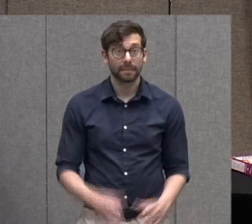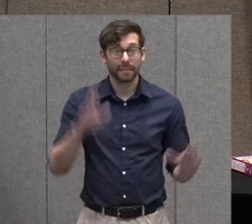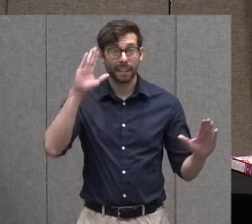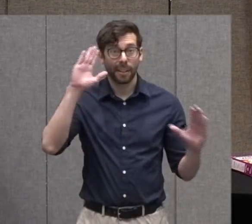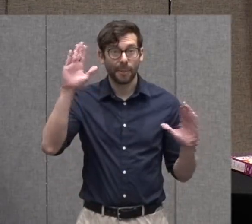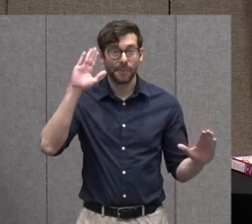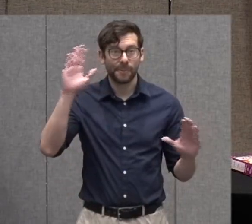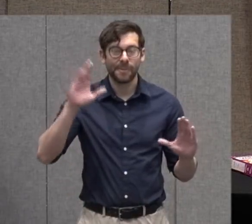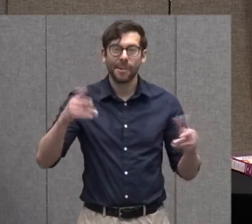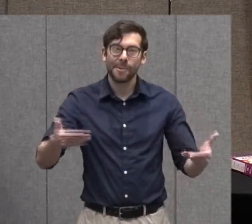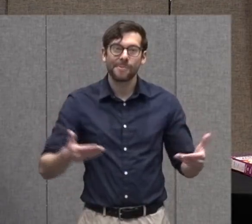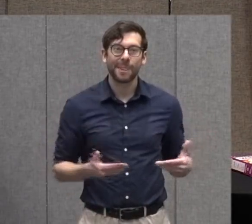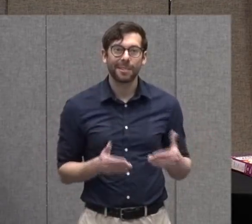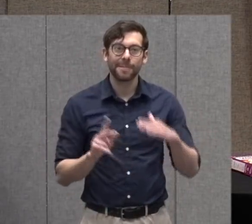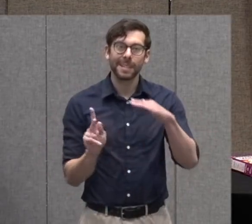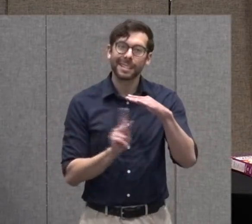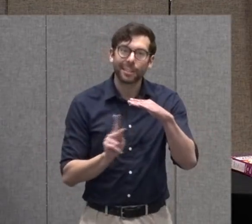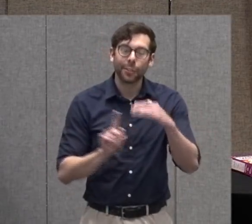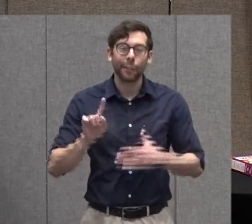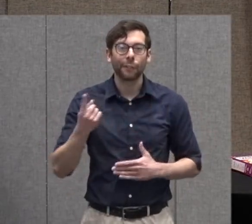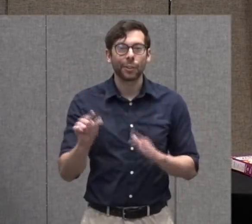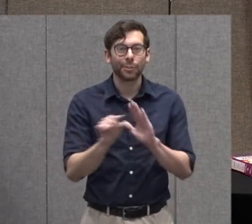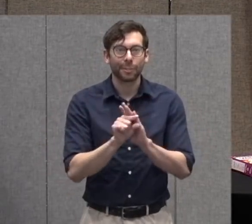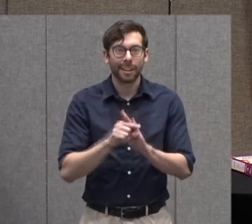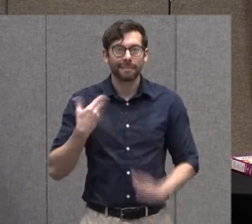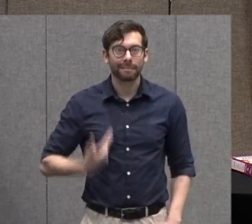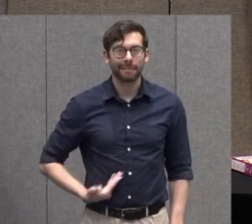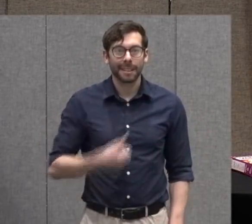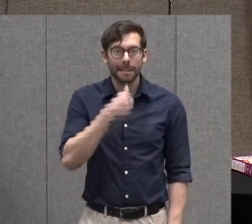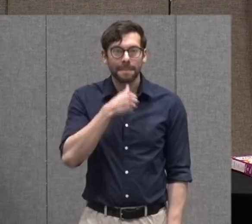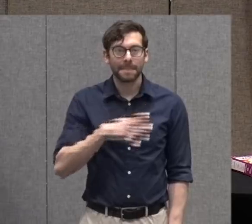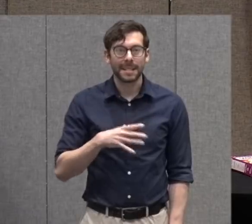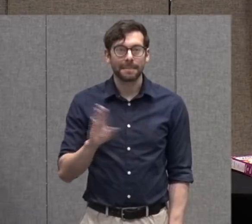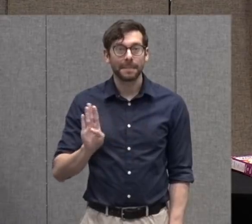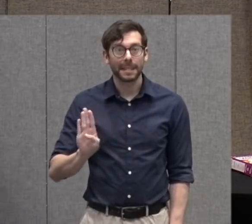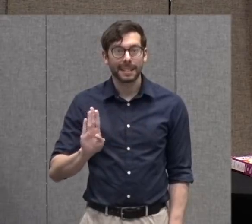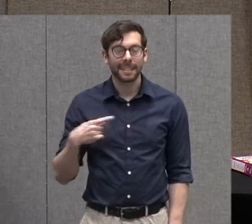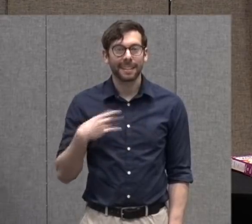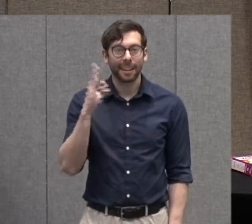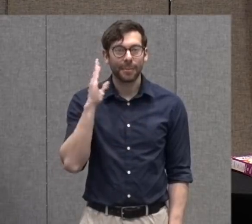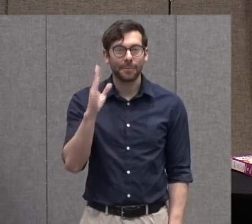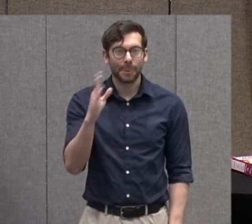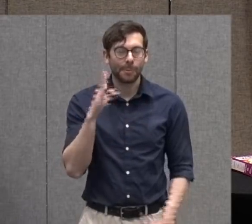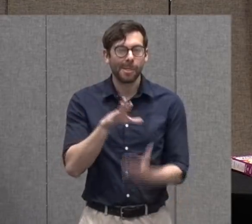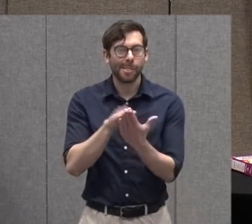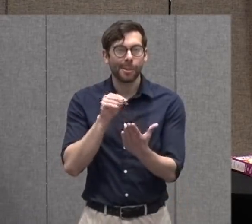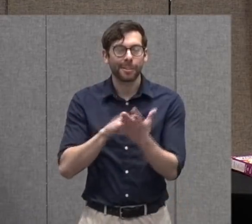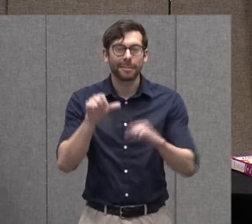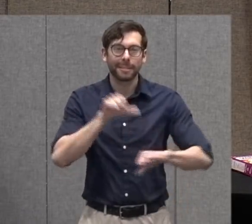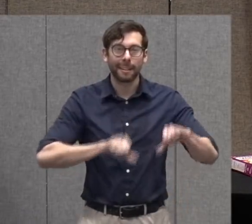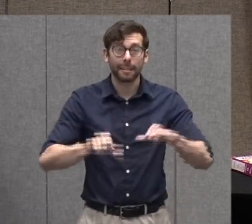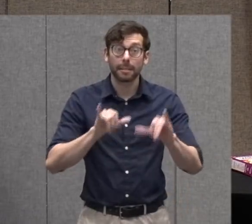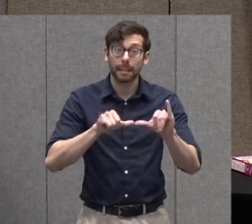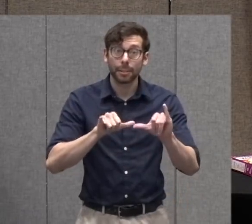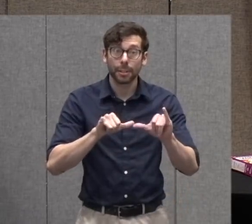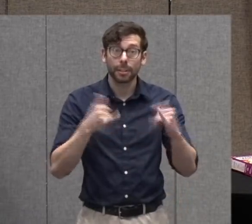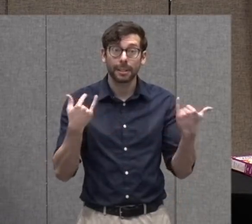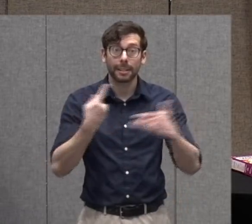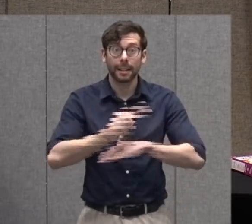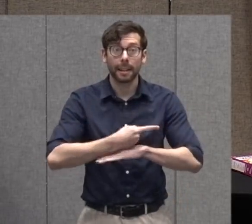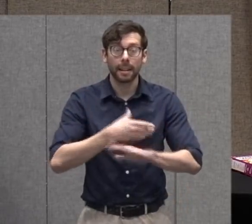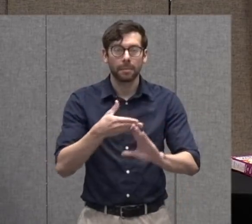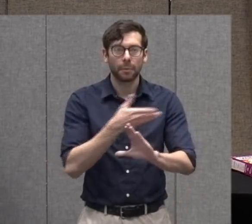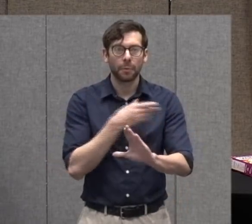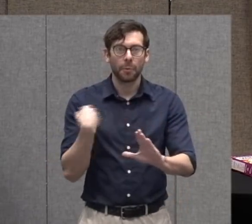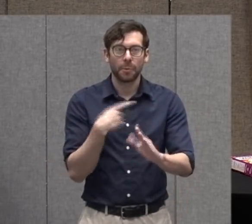Hi, welcome kinder and first grade. I'm Mrs. B, and we're going to talk about science and engineering today. Before we get started,